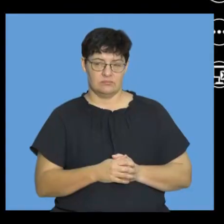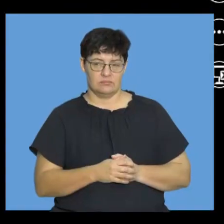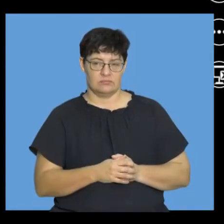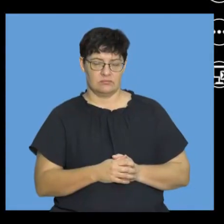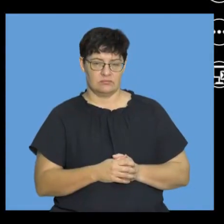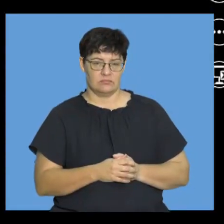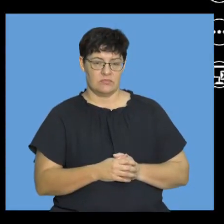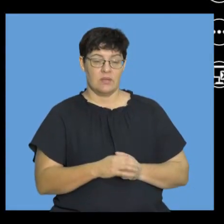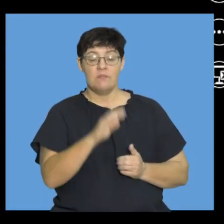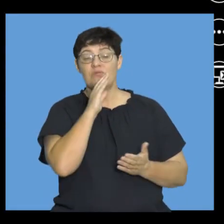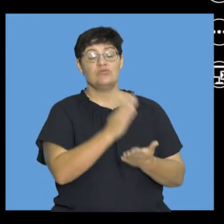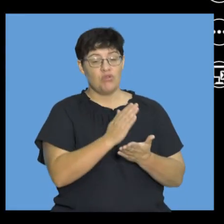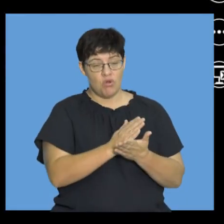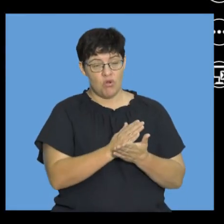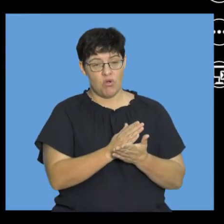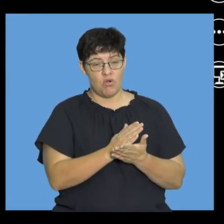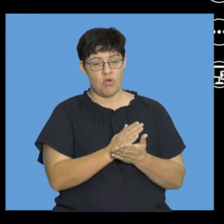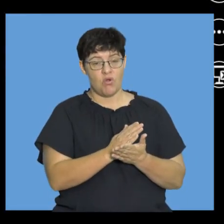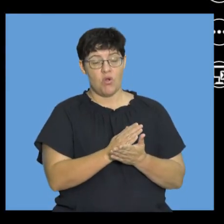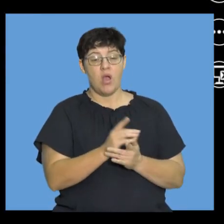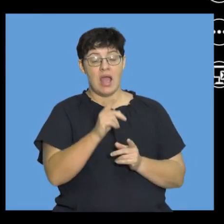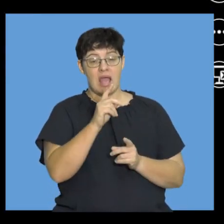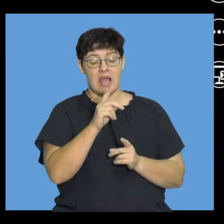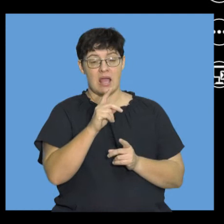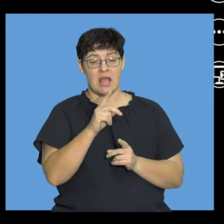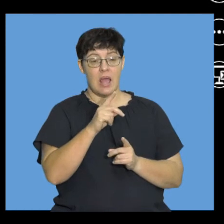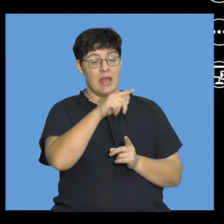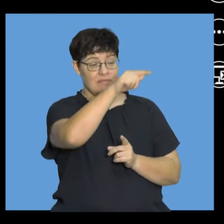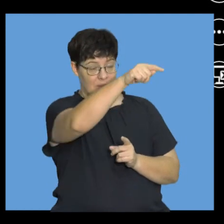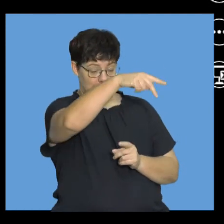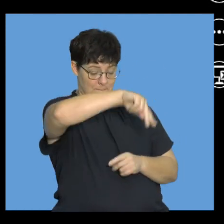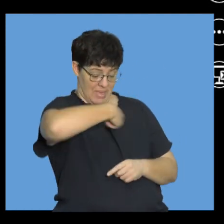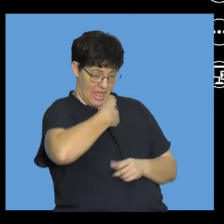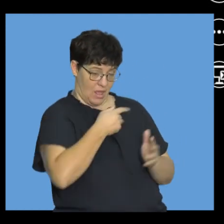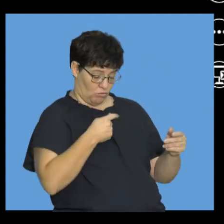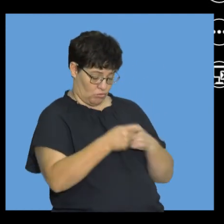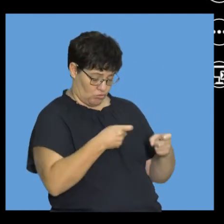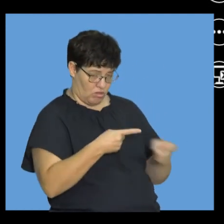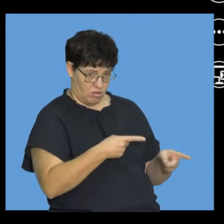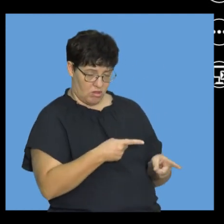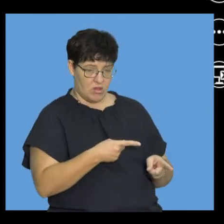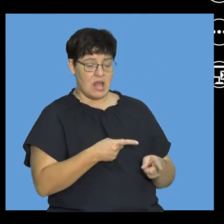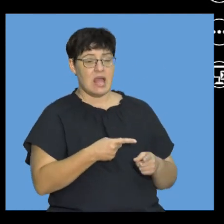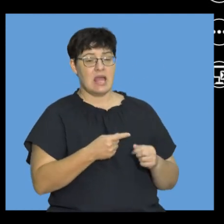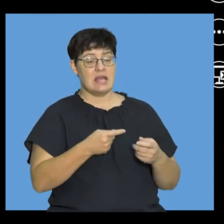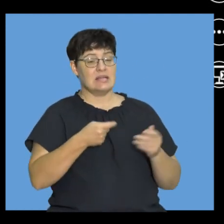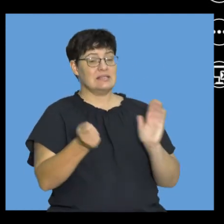Okay, make sure that we have control of our debtors. Make sure that our sales agreements are in